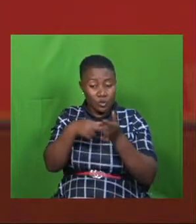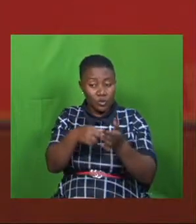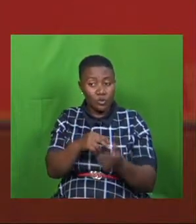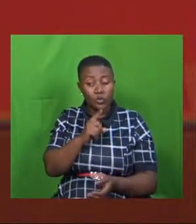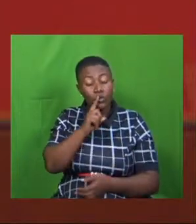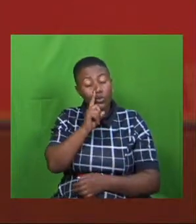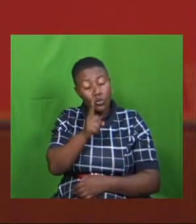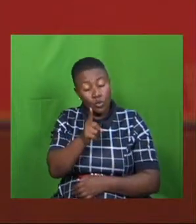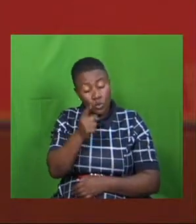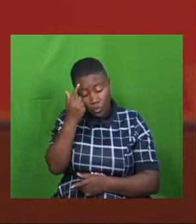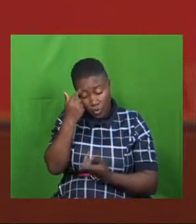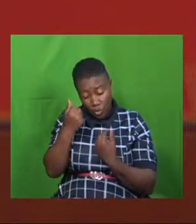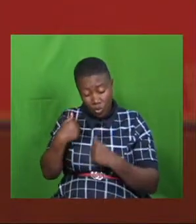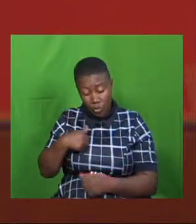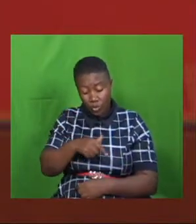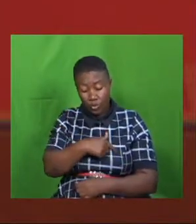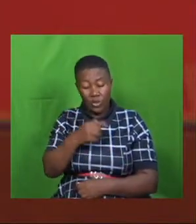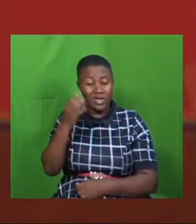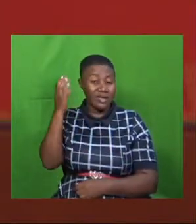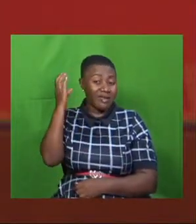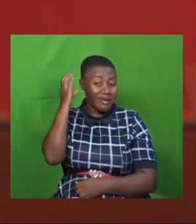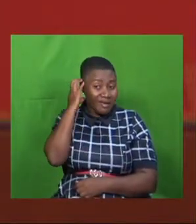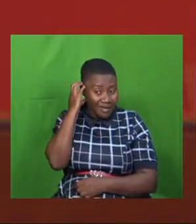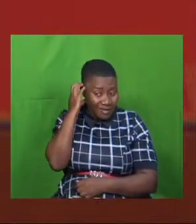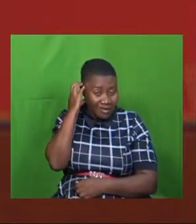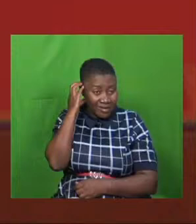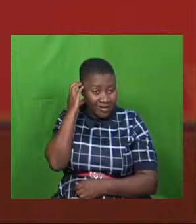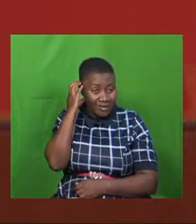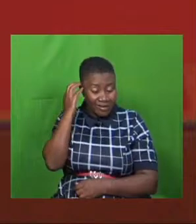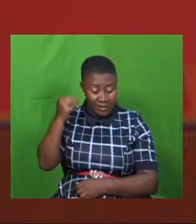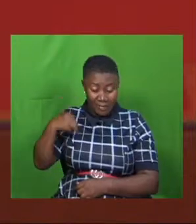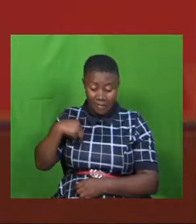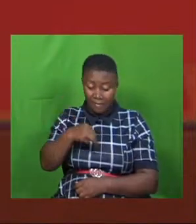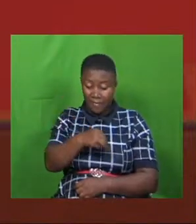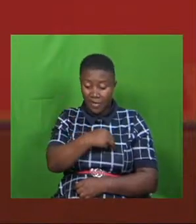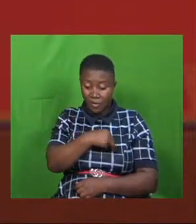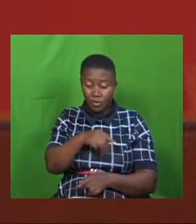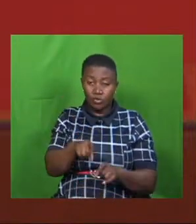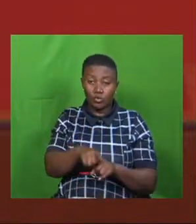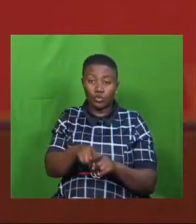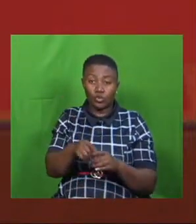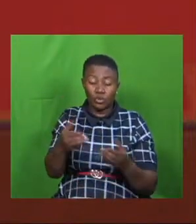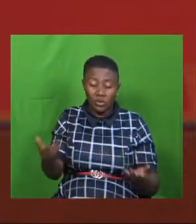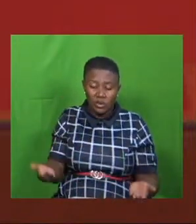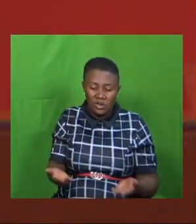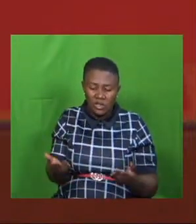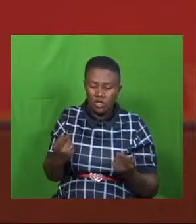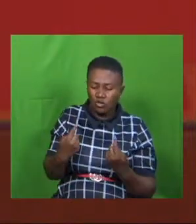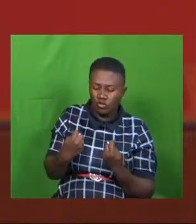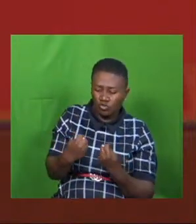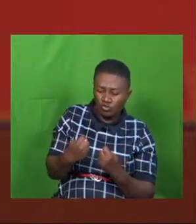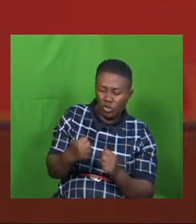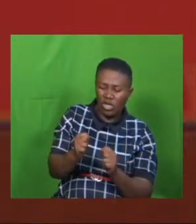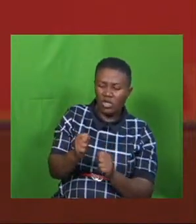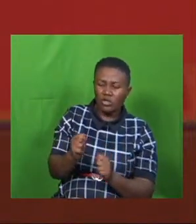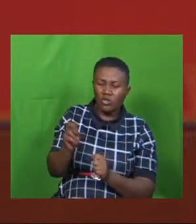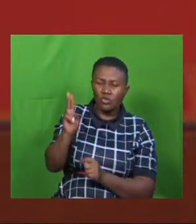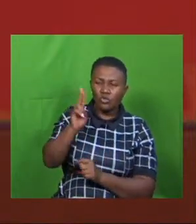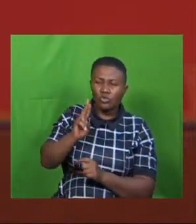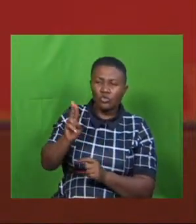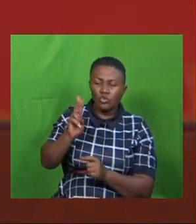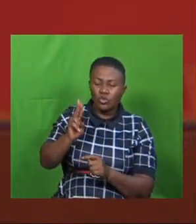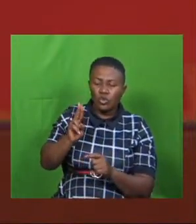have heard, and members even on this floor have tried to use such adoption of